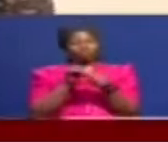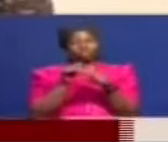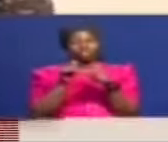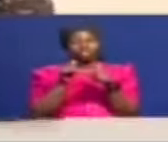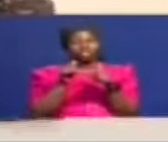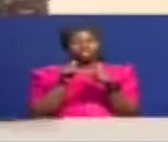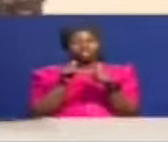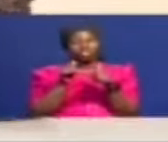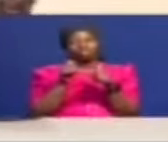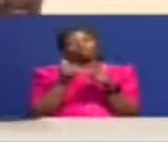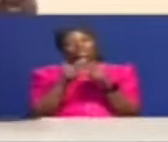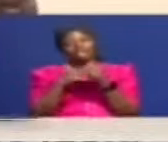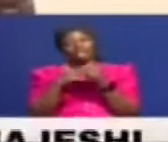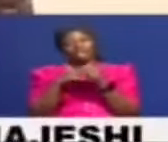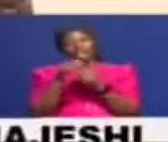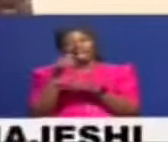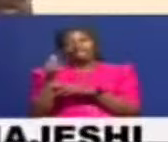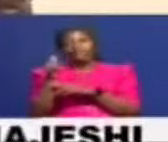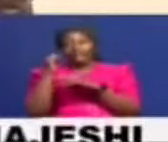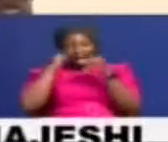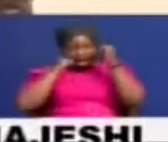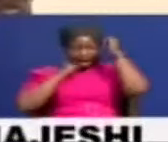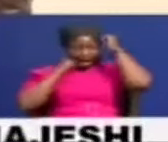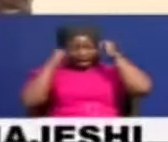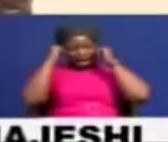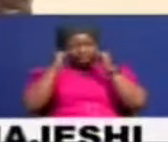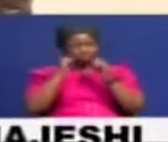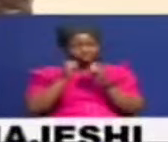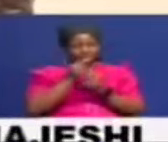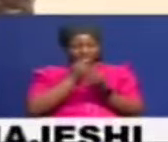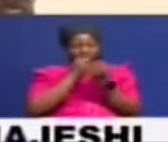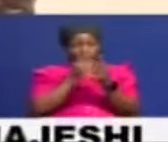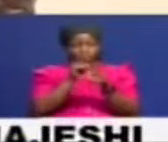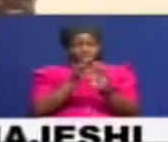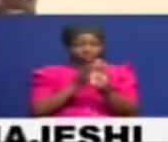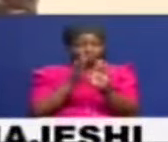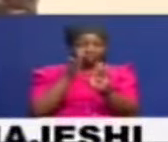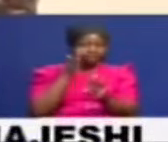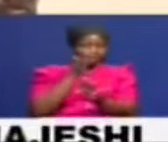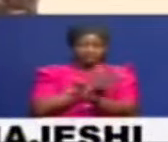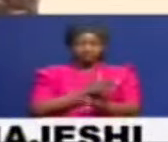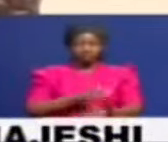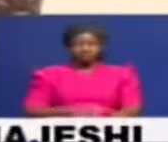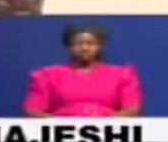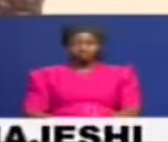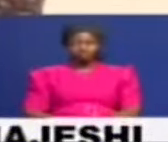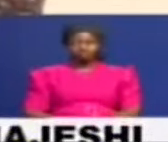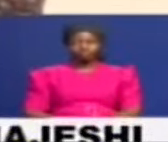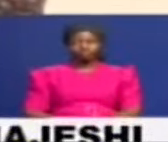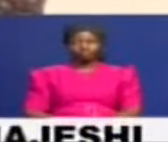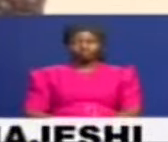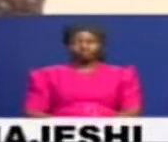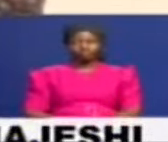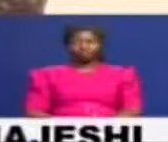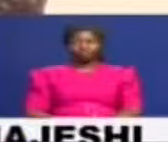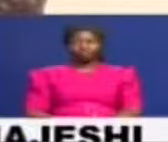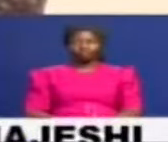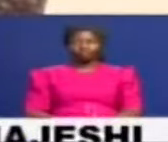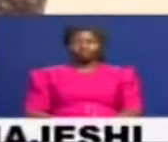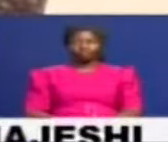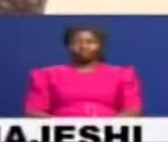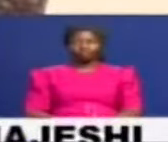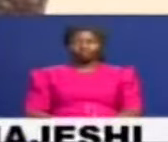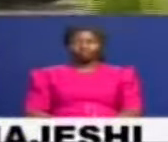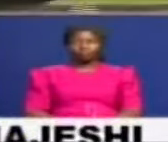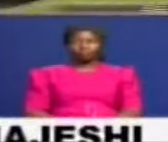podium, some 5 minutes later, the procession parade from the main gate of the Ulinzi Sports